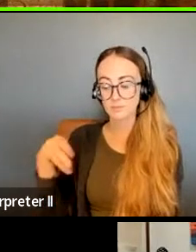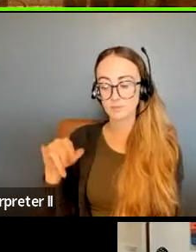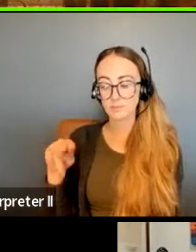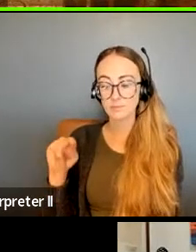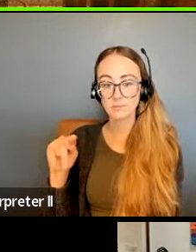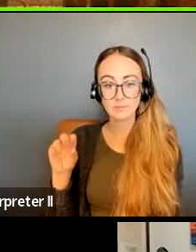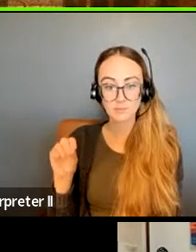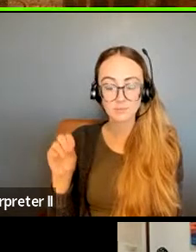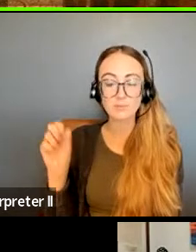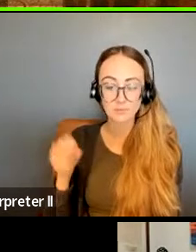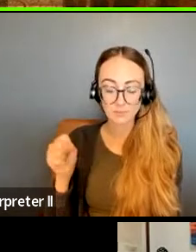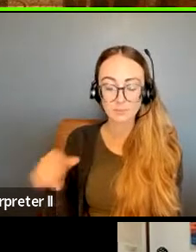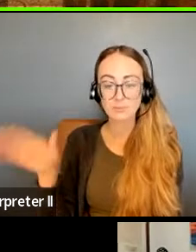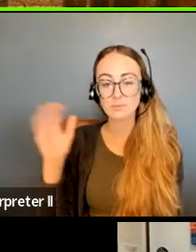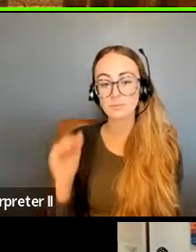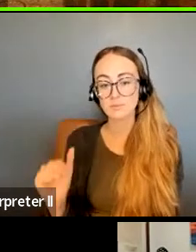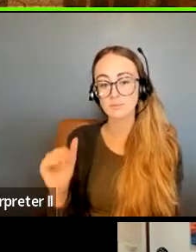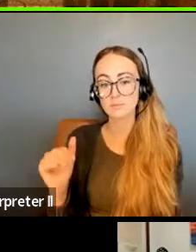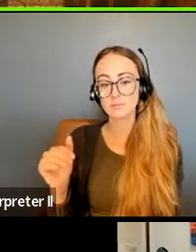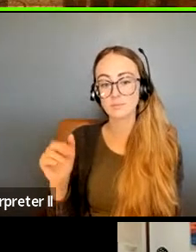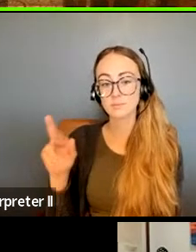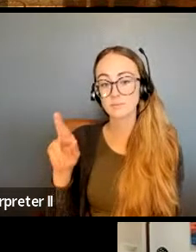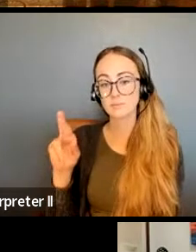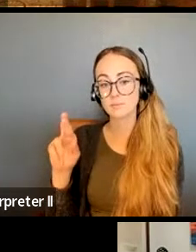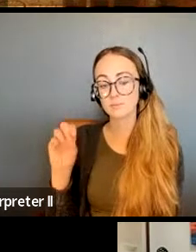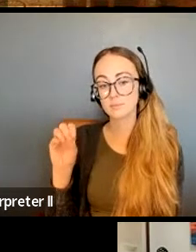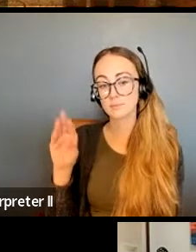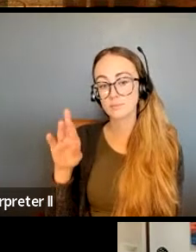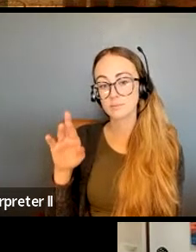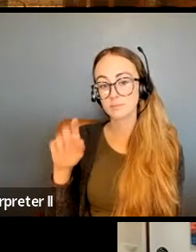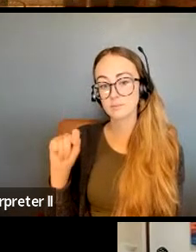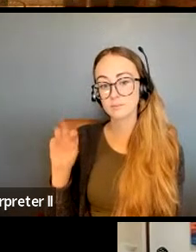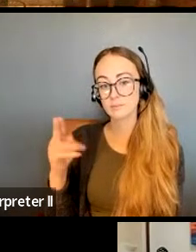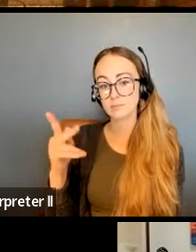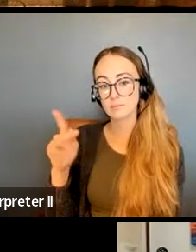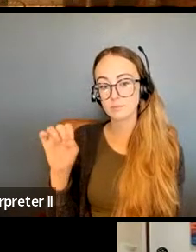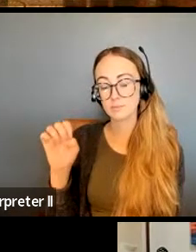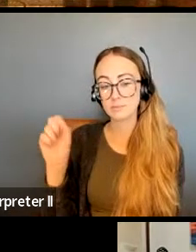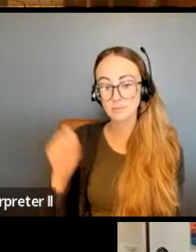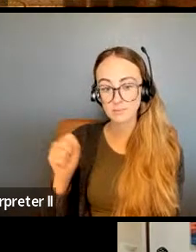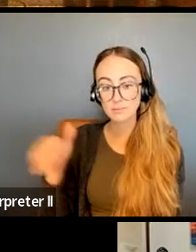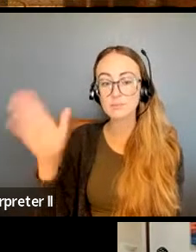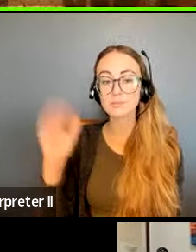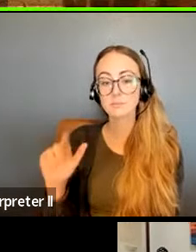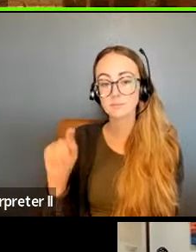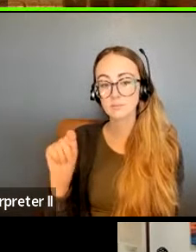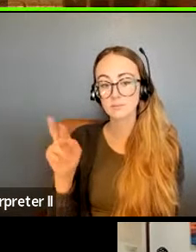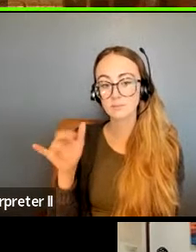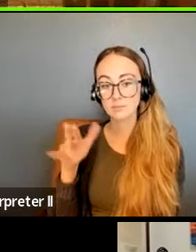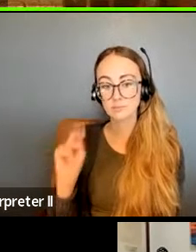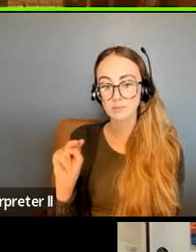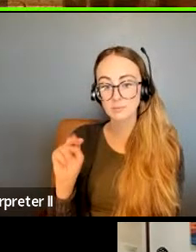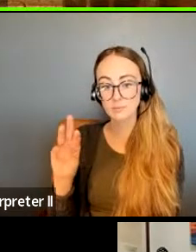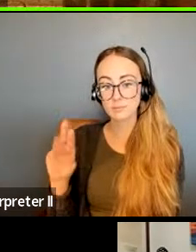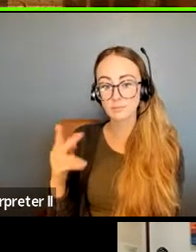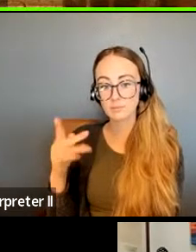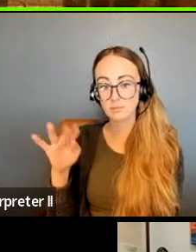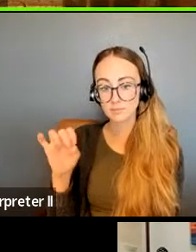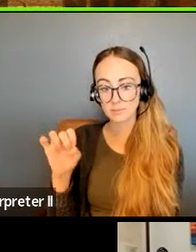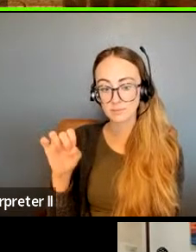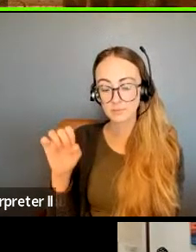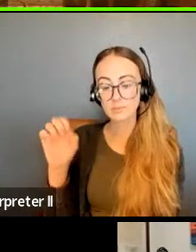Yes. Councilmember Pinto votes yes. Councilmember Robert White. Yes. Councilmember Robert White votes yes. Councilmember Trayon White.